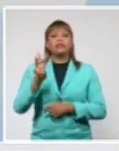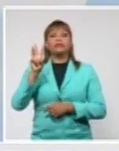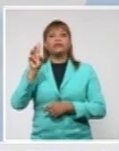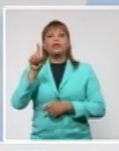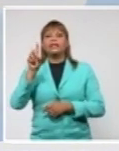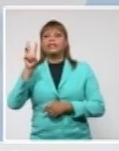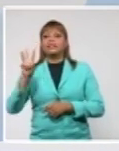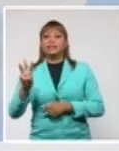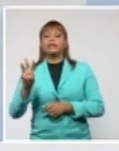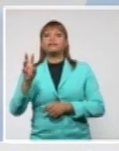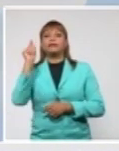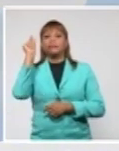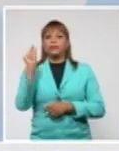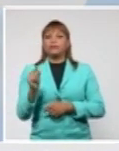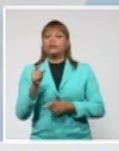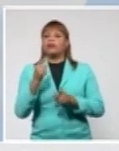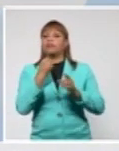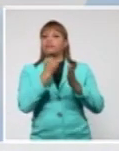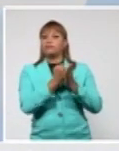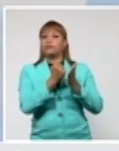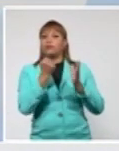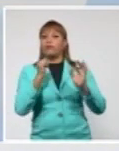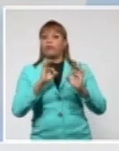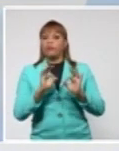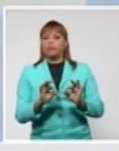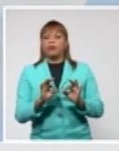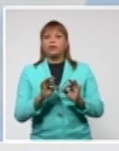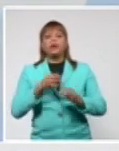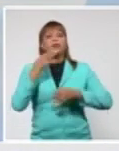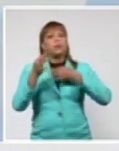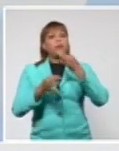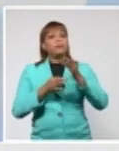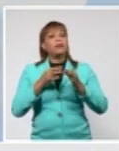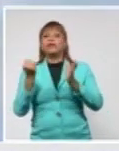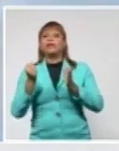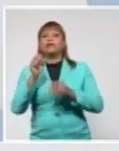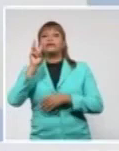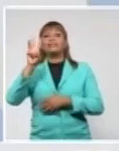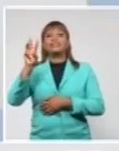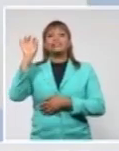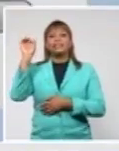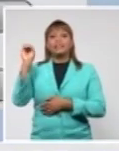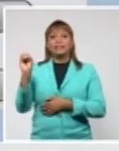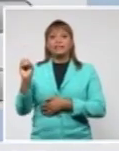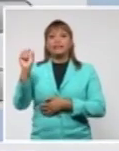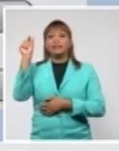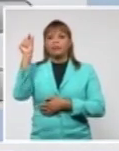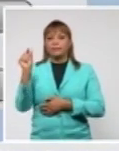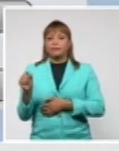6,725 samples in our various molecular biology laboratories. Of the